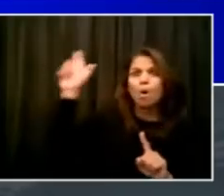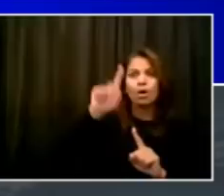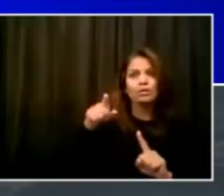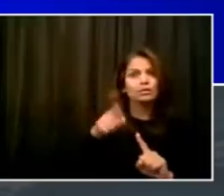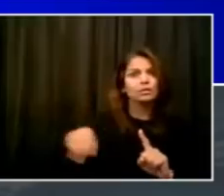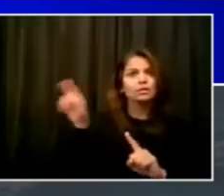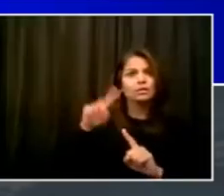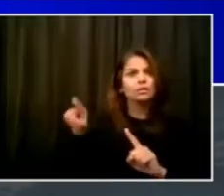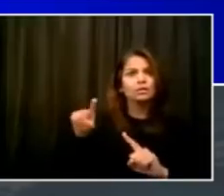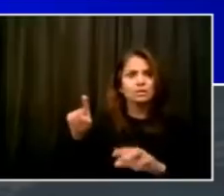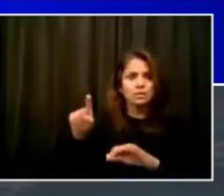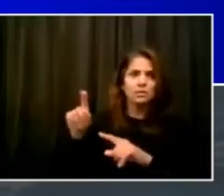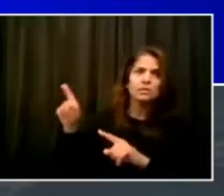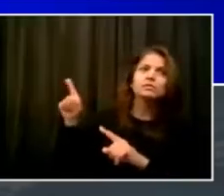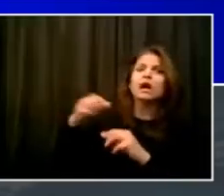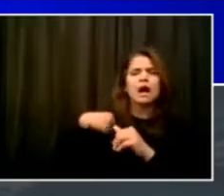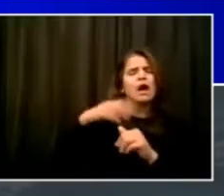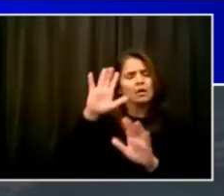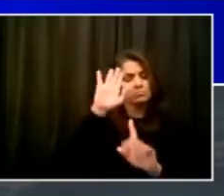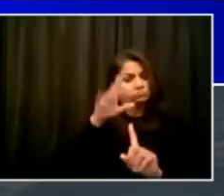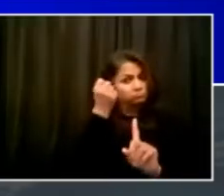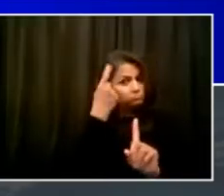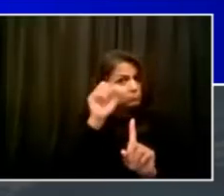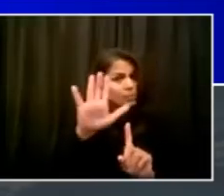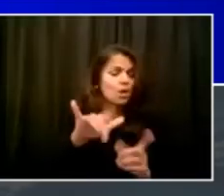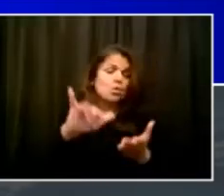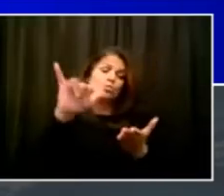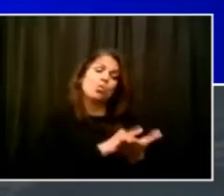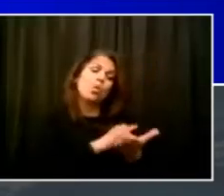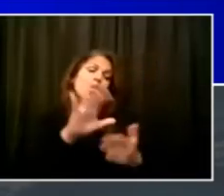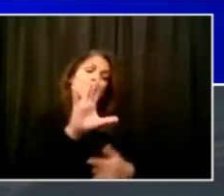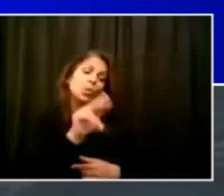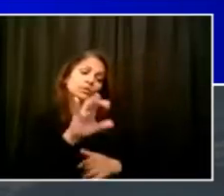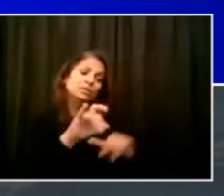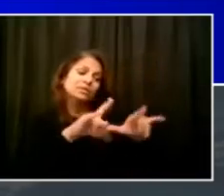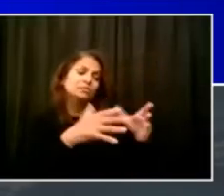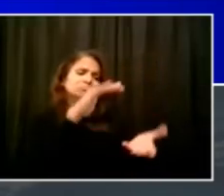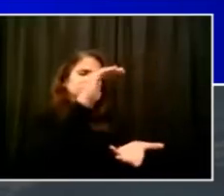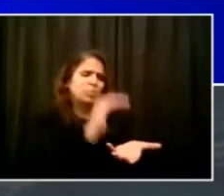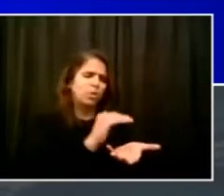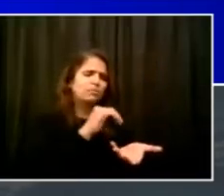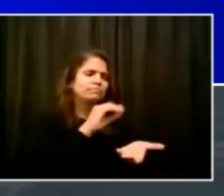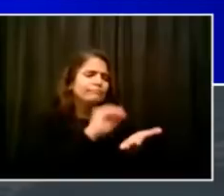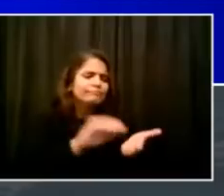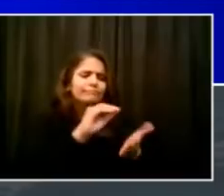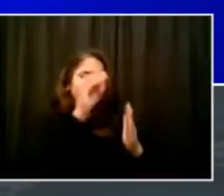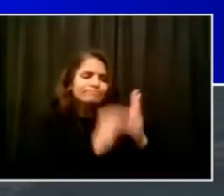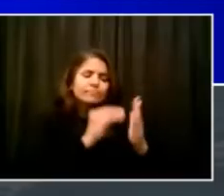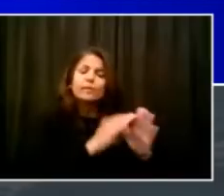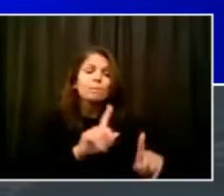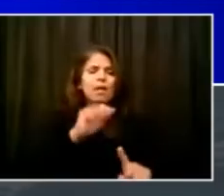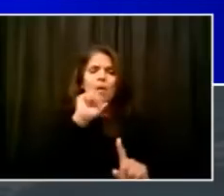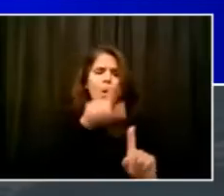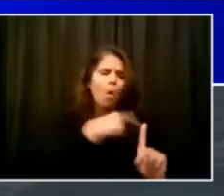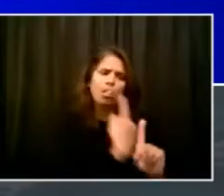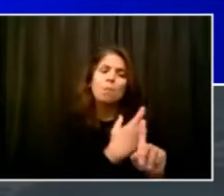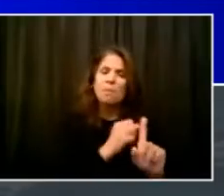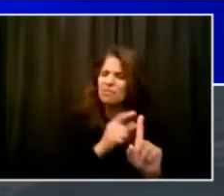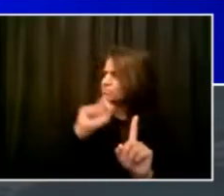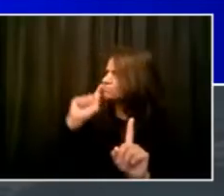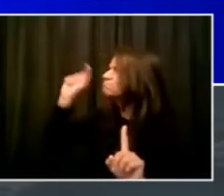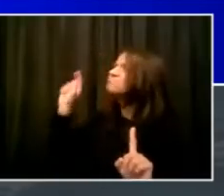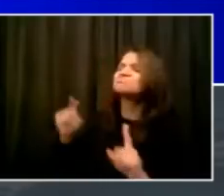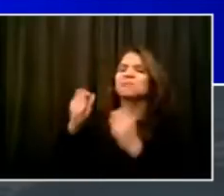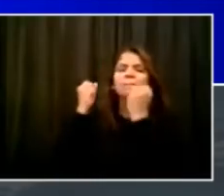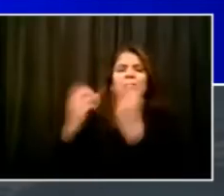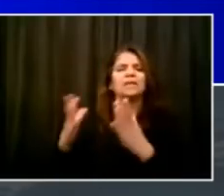done amazing, amazing work. And we have so many wonderful community partners, elected officials, so many people have weighed in and become a part of